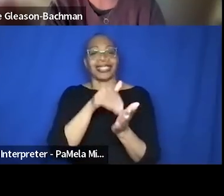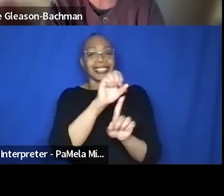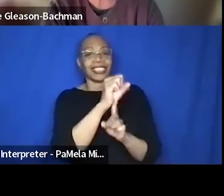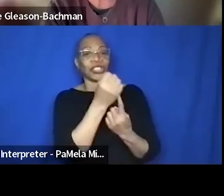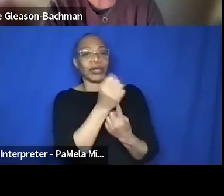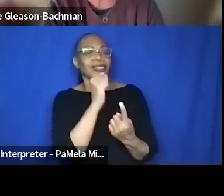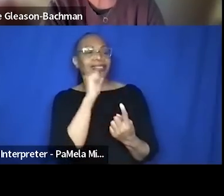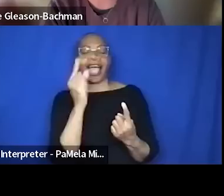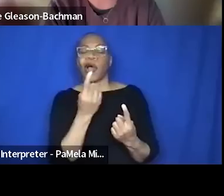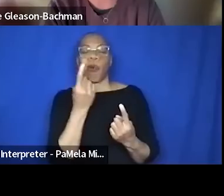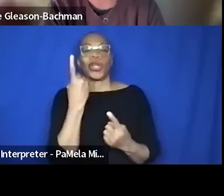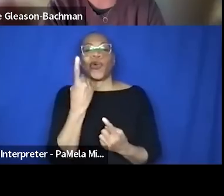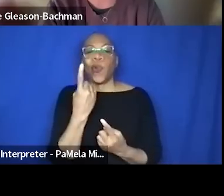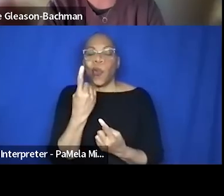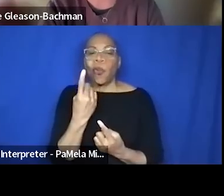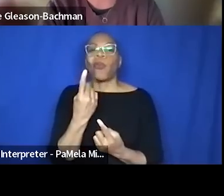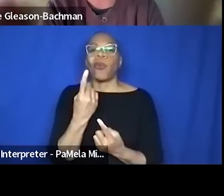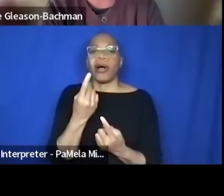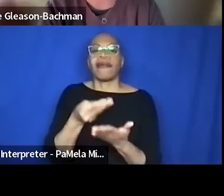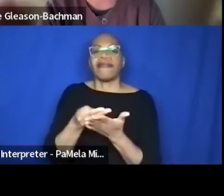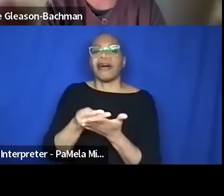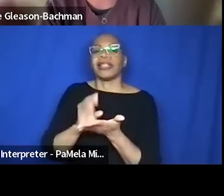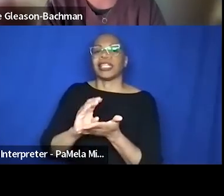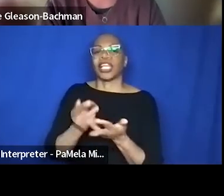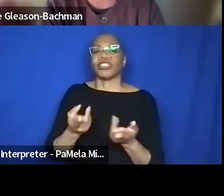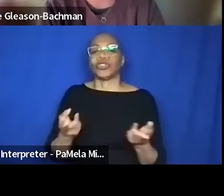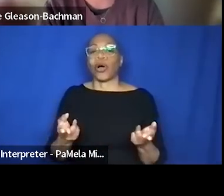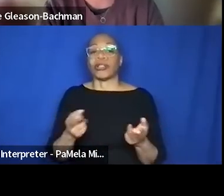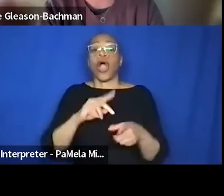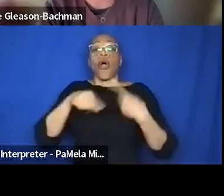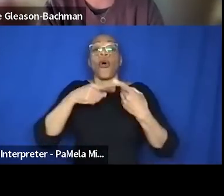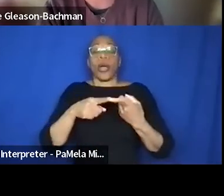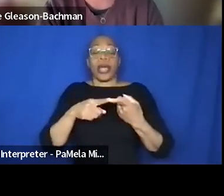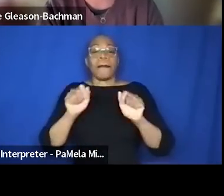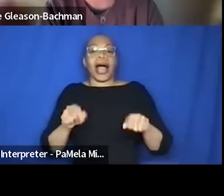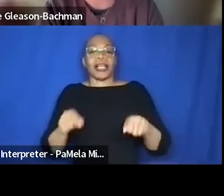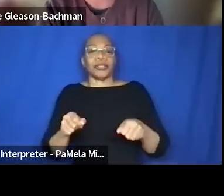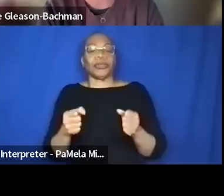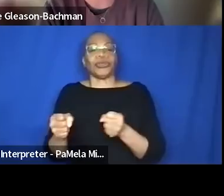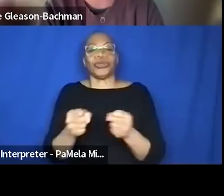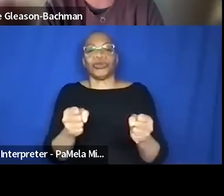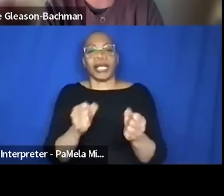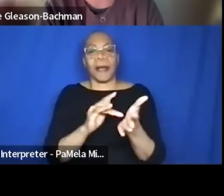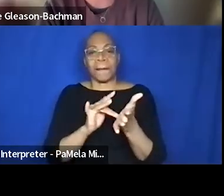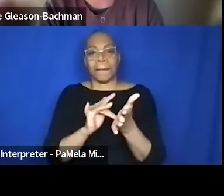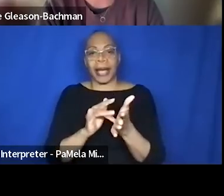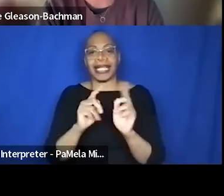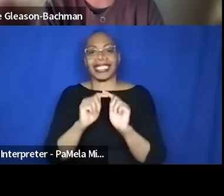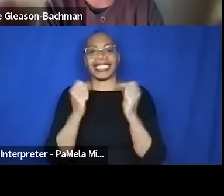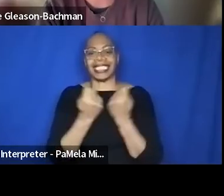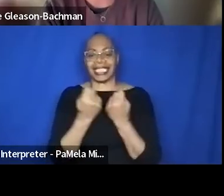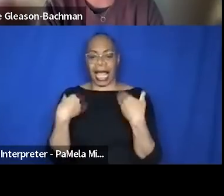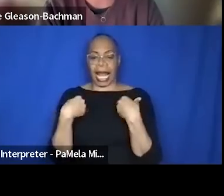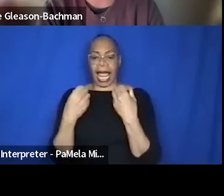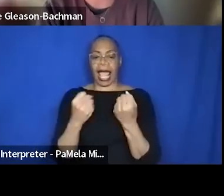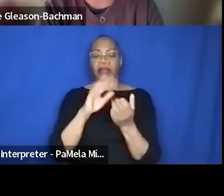source. So when possible, street medicine teams, health centers do bill insurance